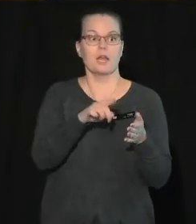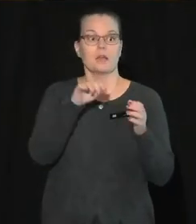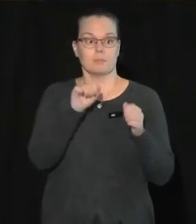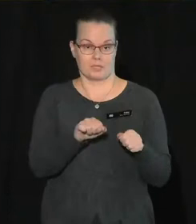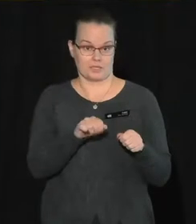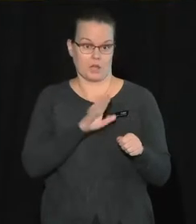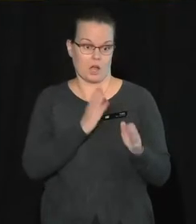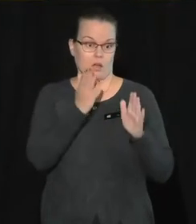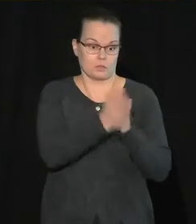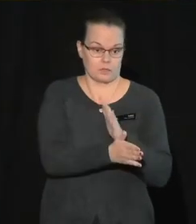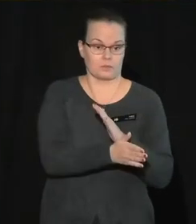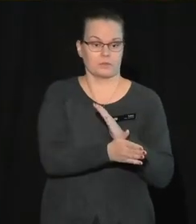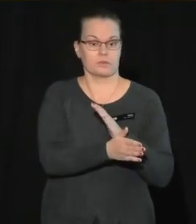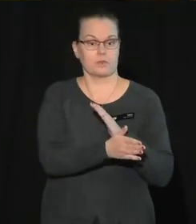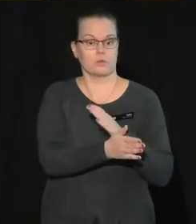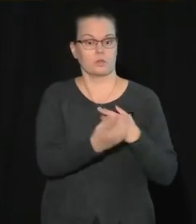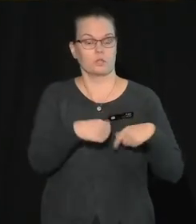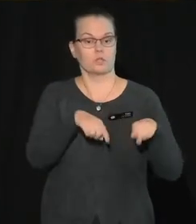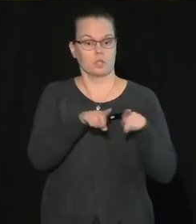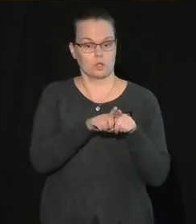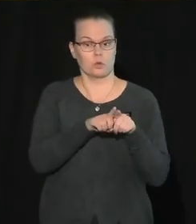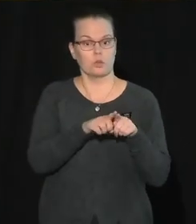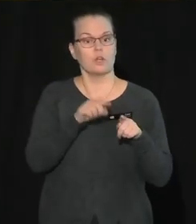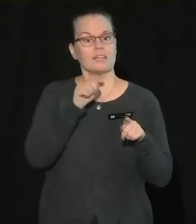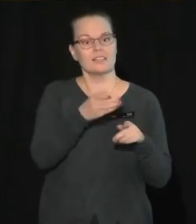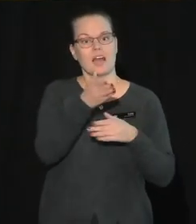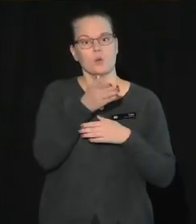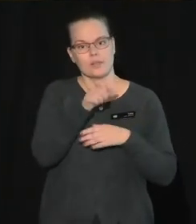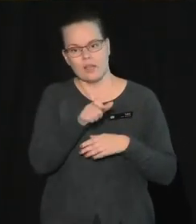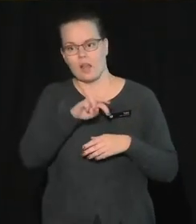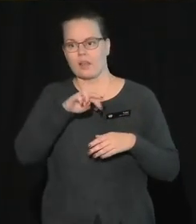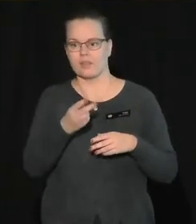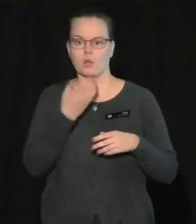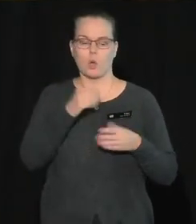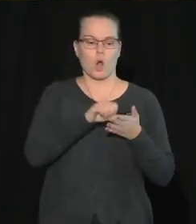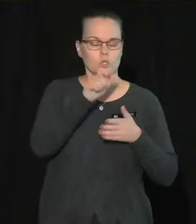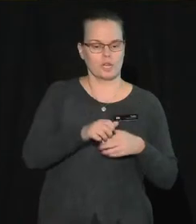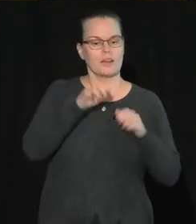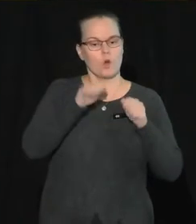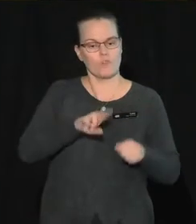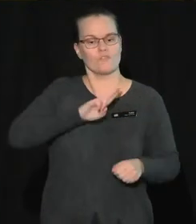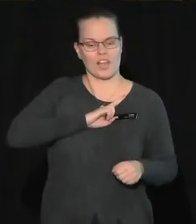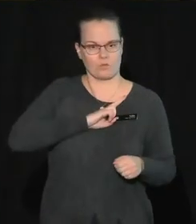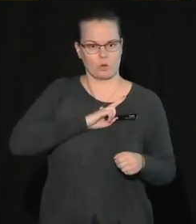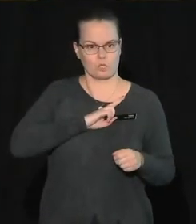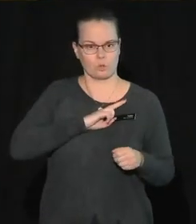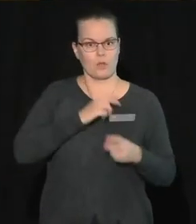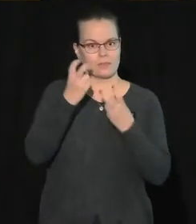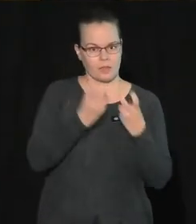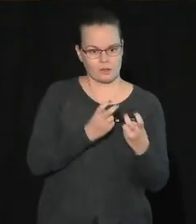by the Accessibility Act, you would have an obligation to buy them accessible. And if you